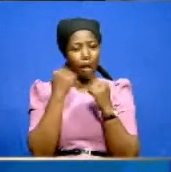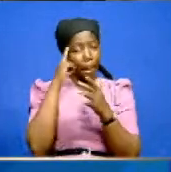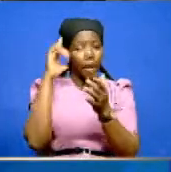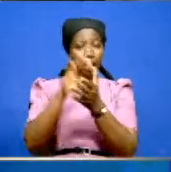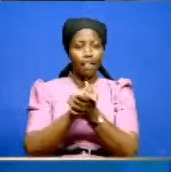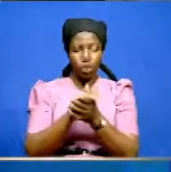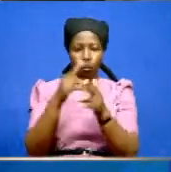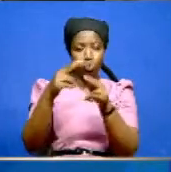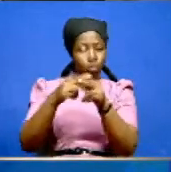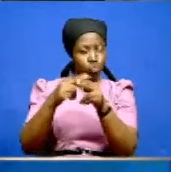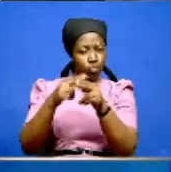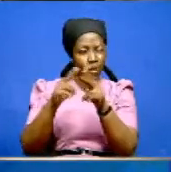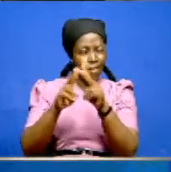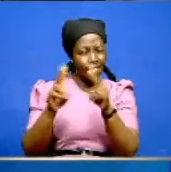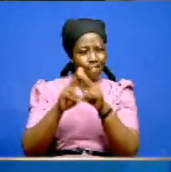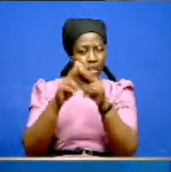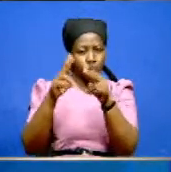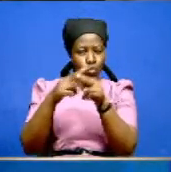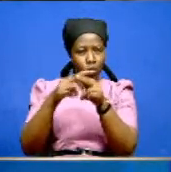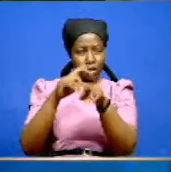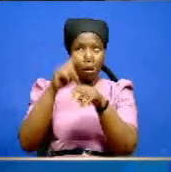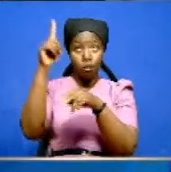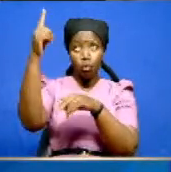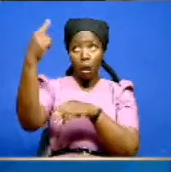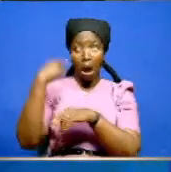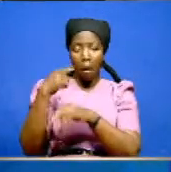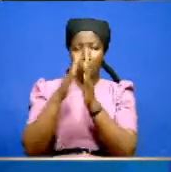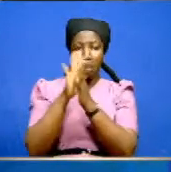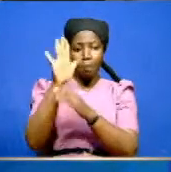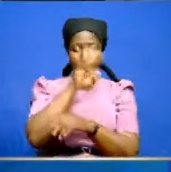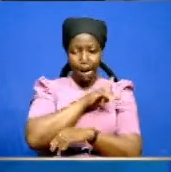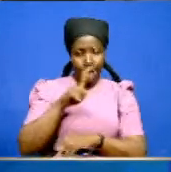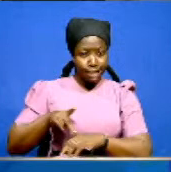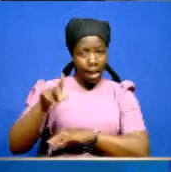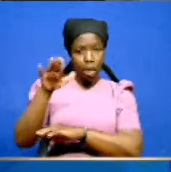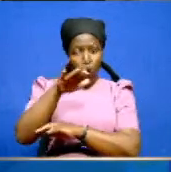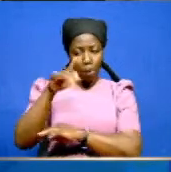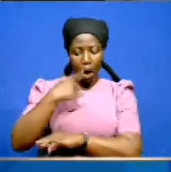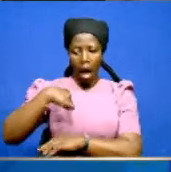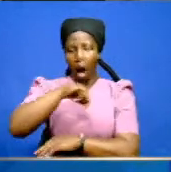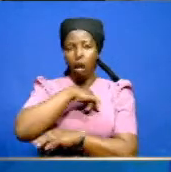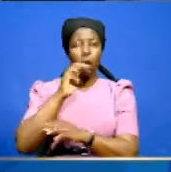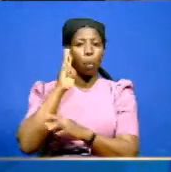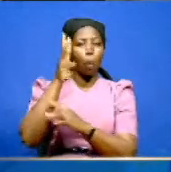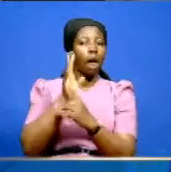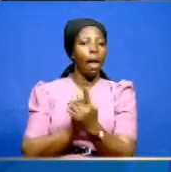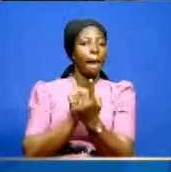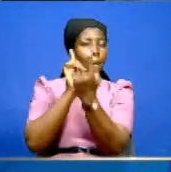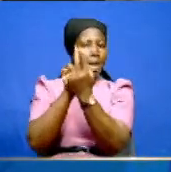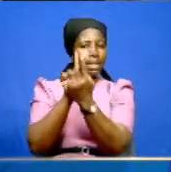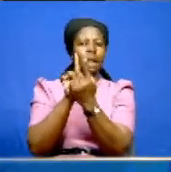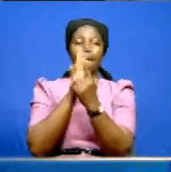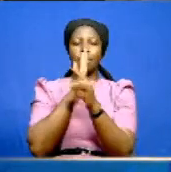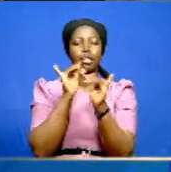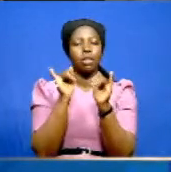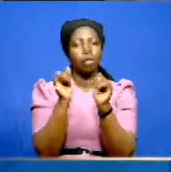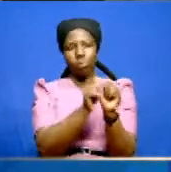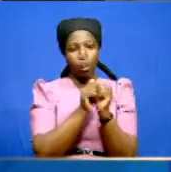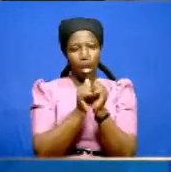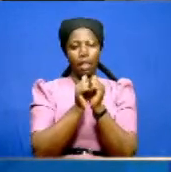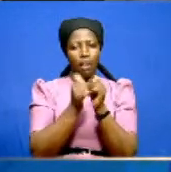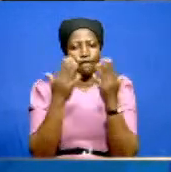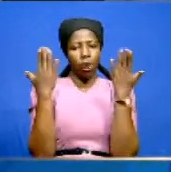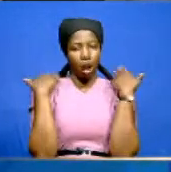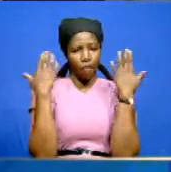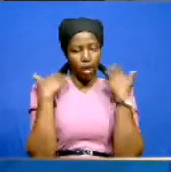and very soon, when you come with that kingdom, we shall meet and be together forever. As